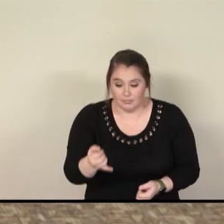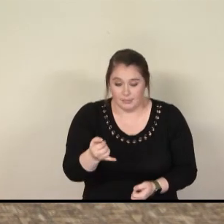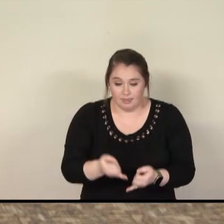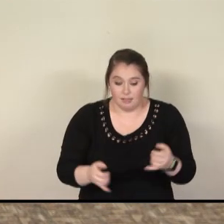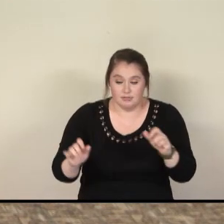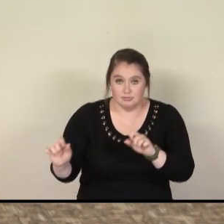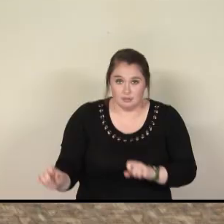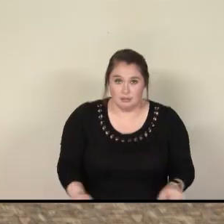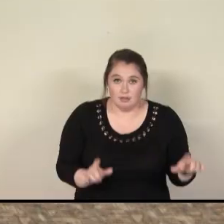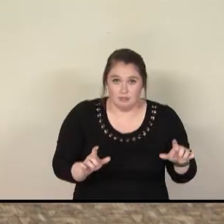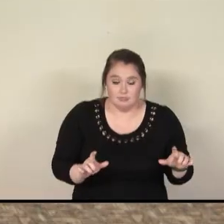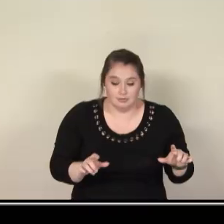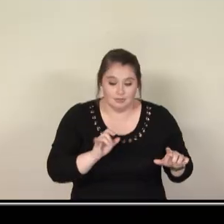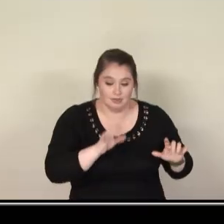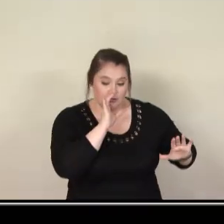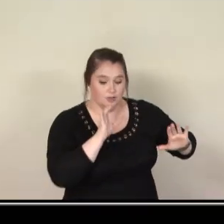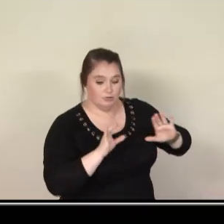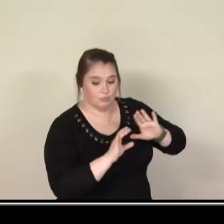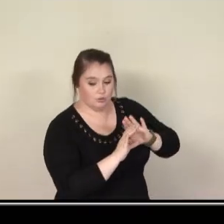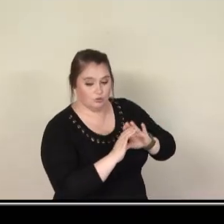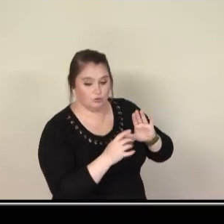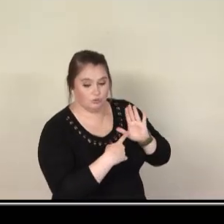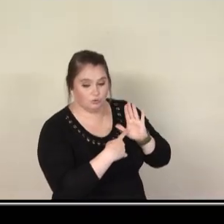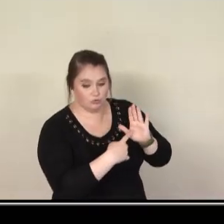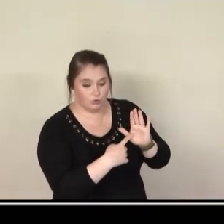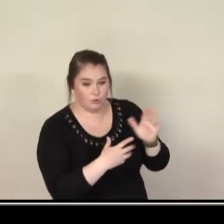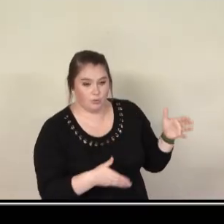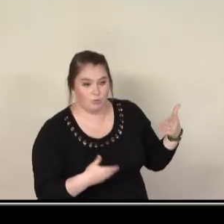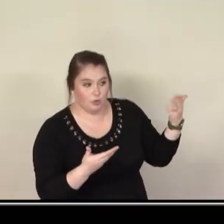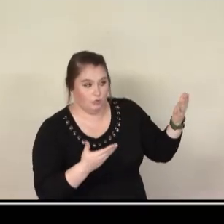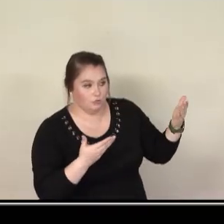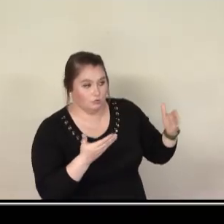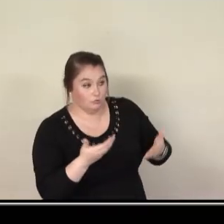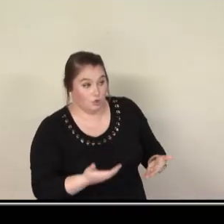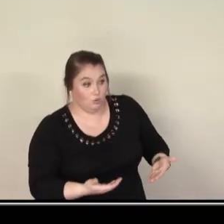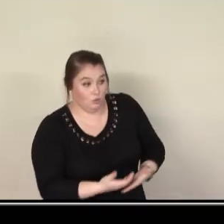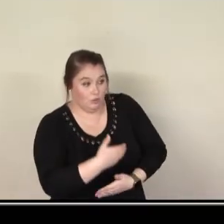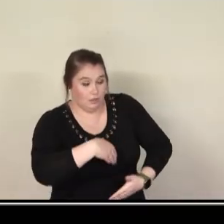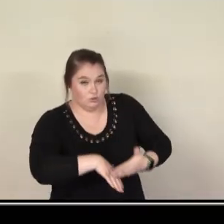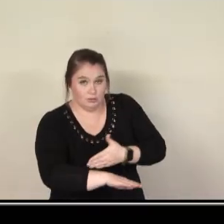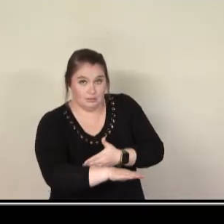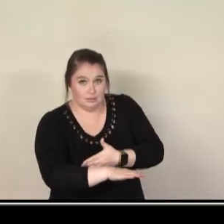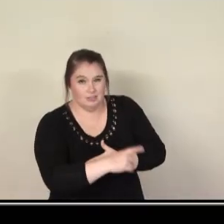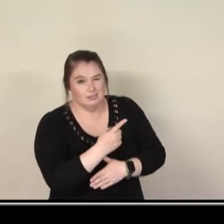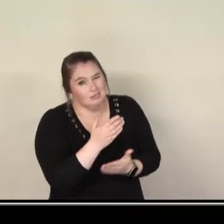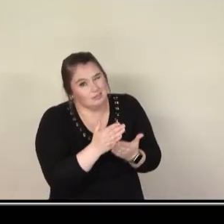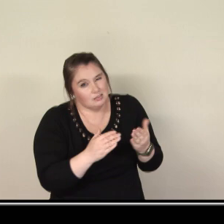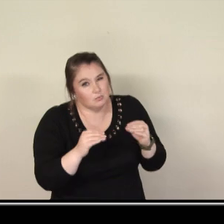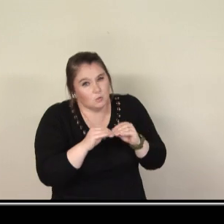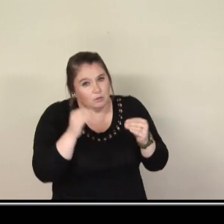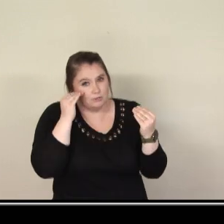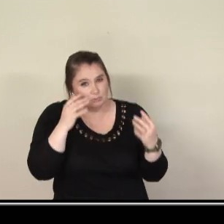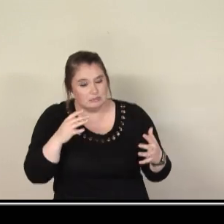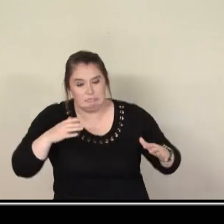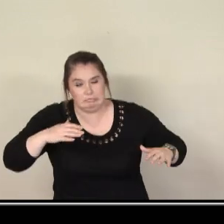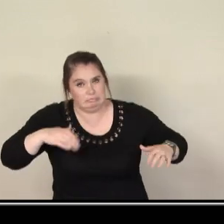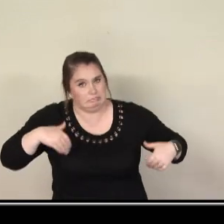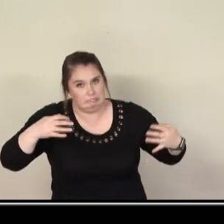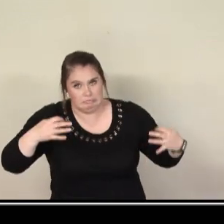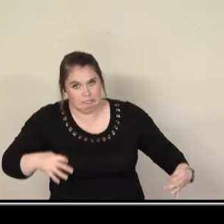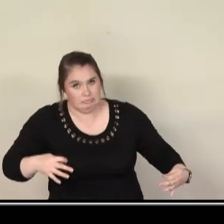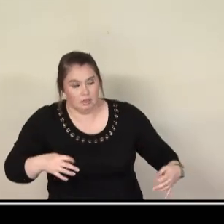slide here is just that image to show the proposed new entry. Again, we're still working through some of the details, as Jared mentioned. This is